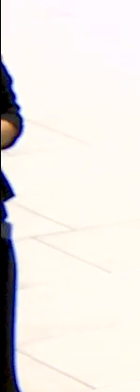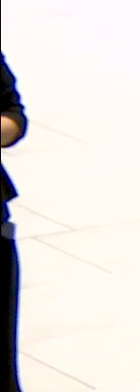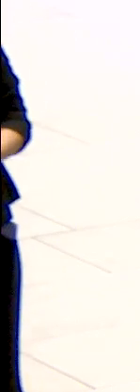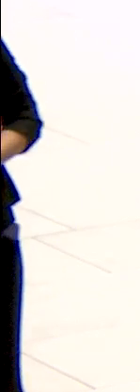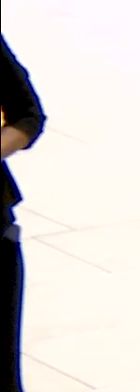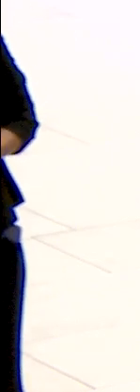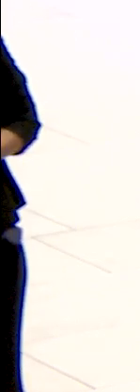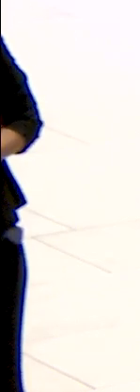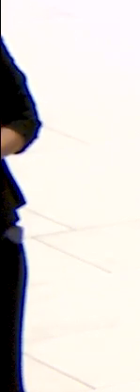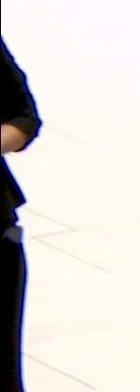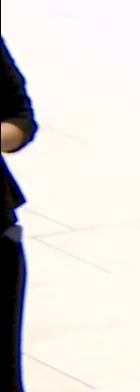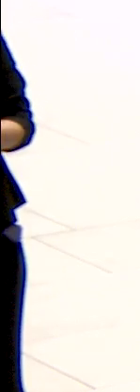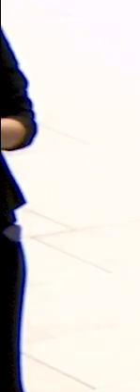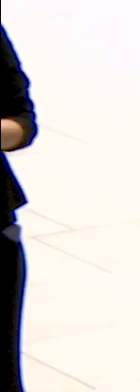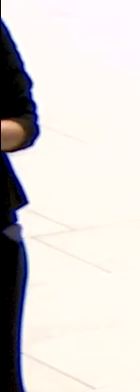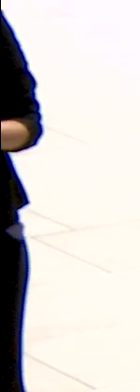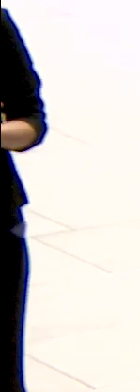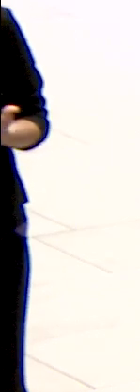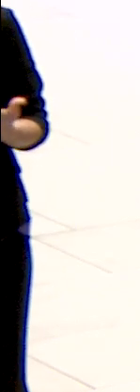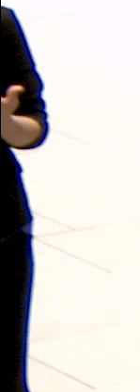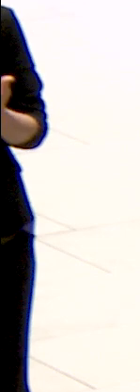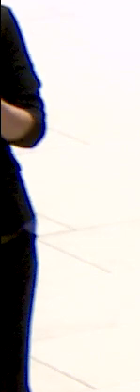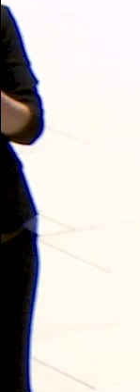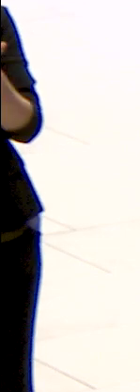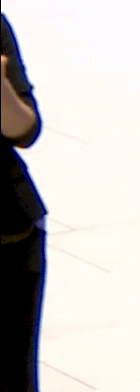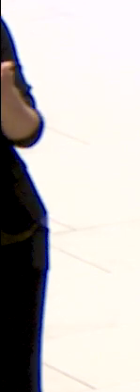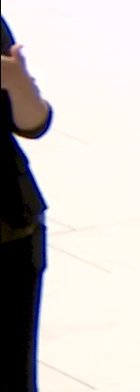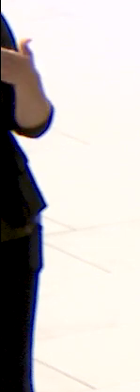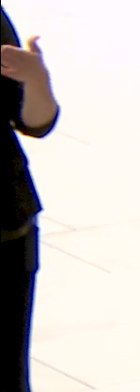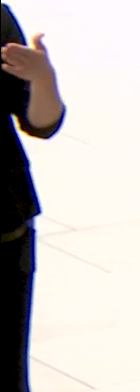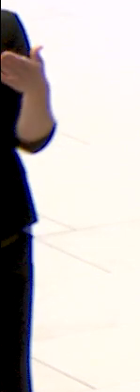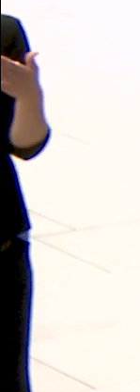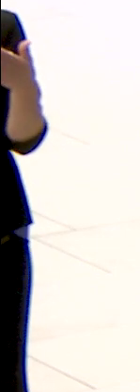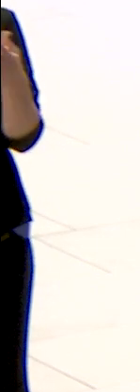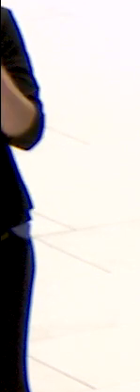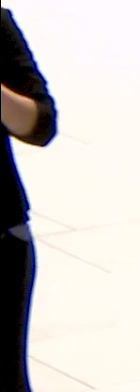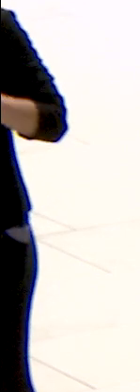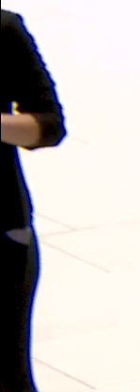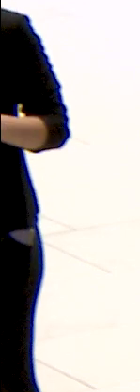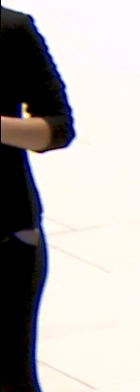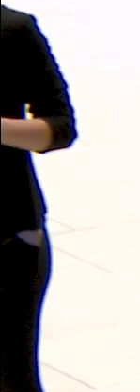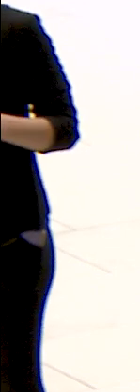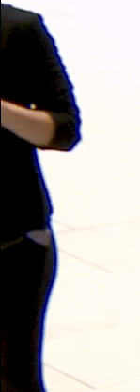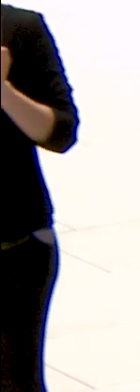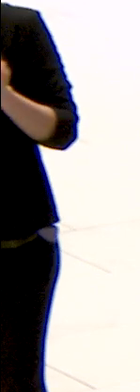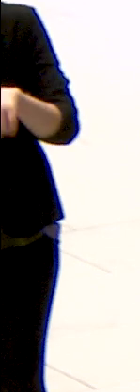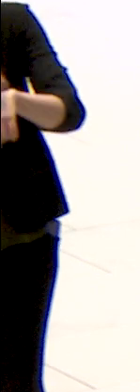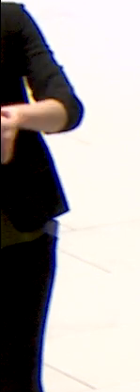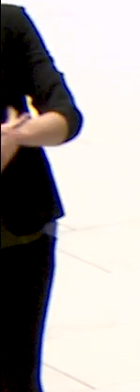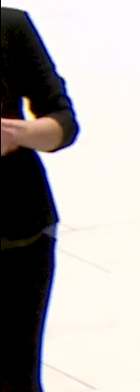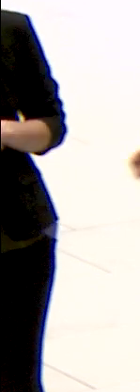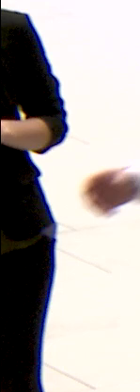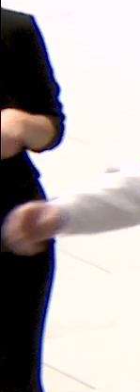mean, I'm tired of being completely nice and politically correct. It's like, ignore us at your own fault. Yeah. Yeah,